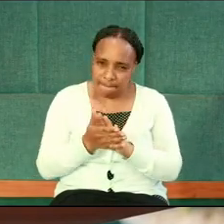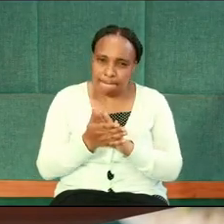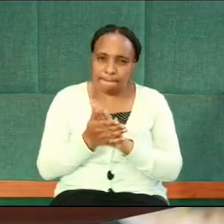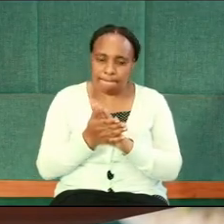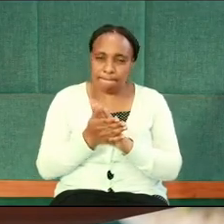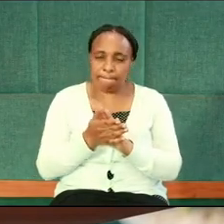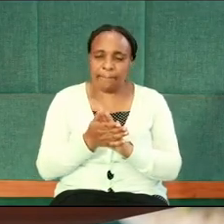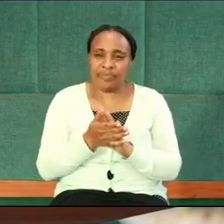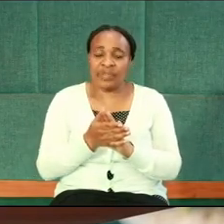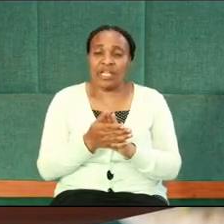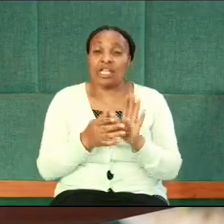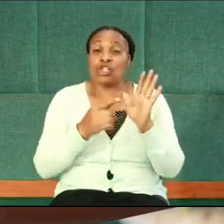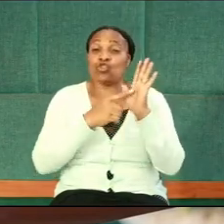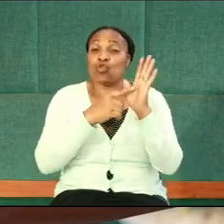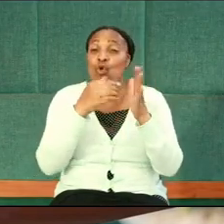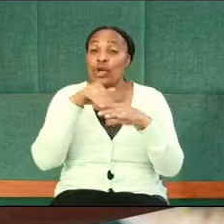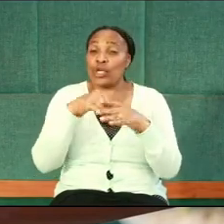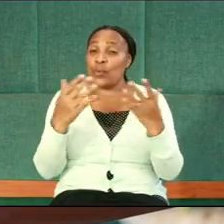to be shown